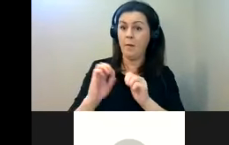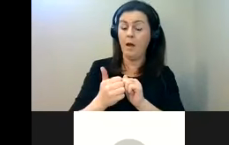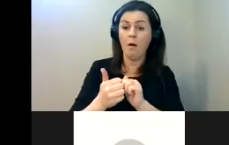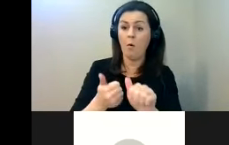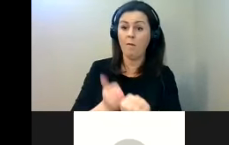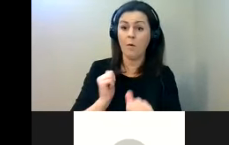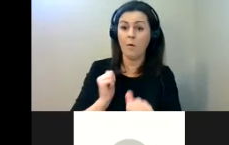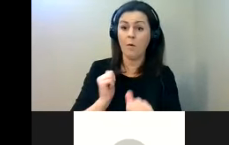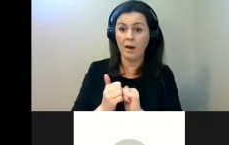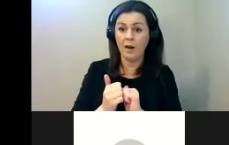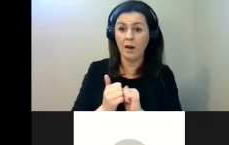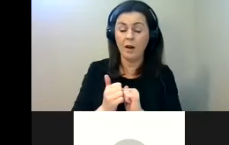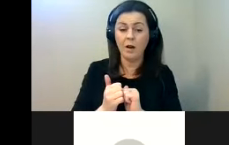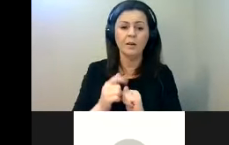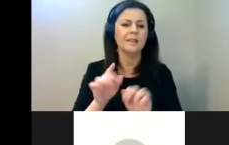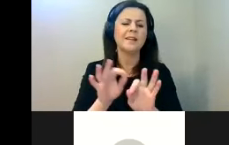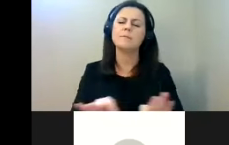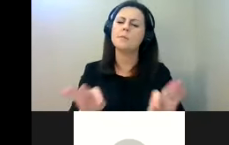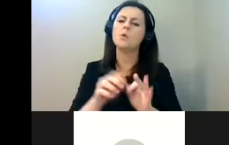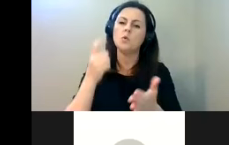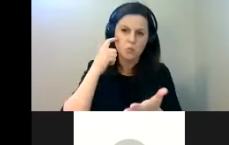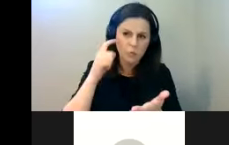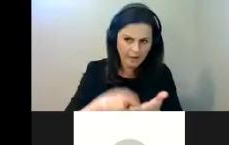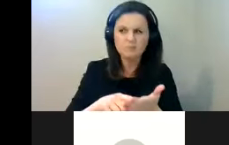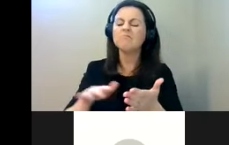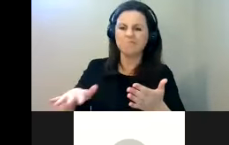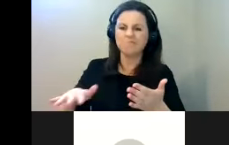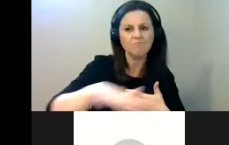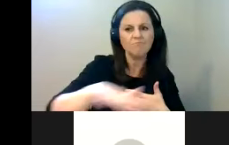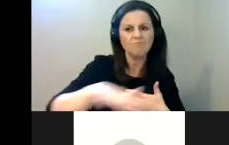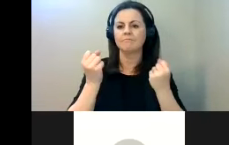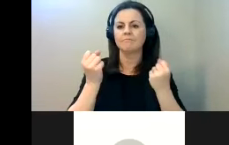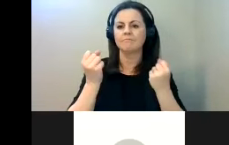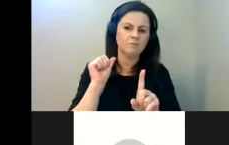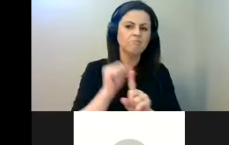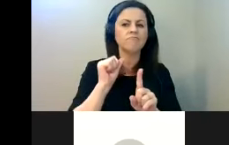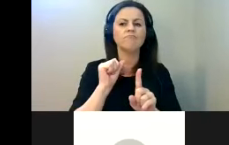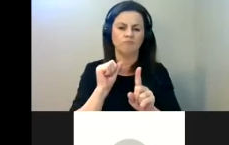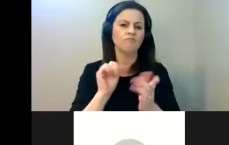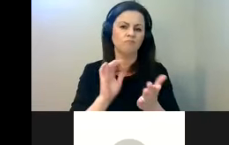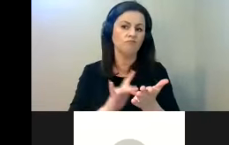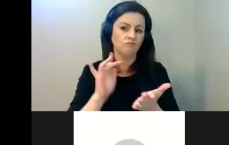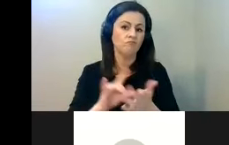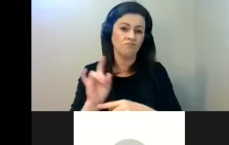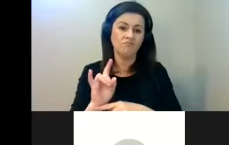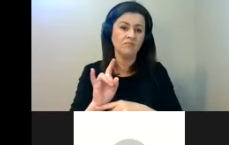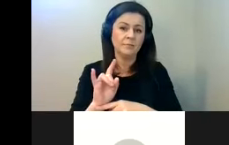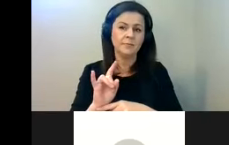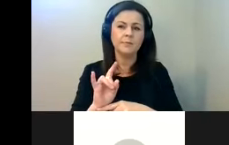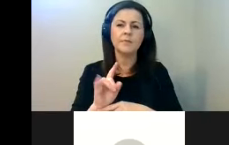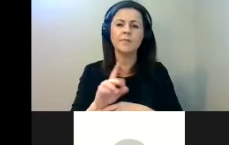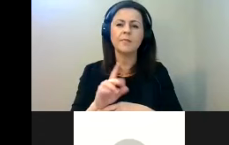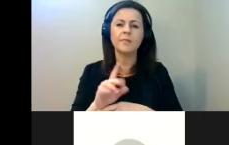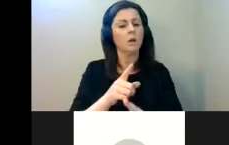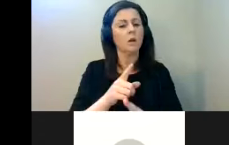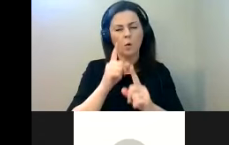recognize that they're happening, firstly, and to try to assist older